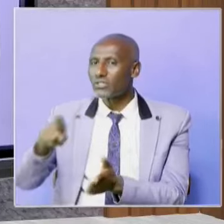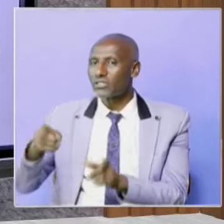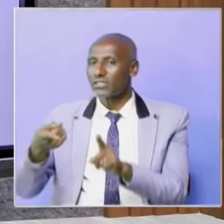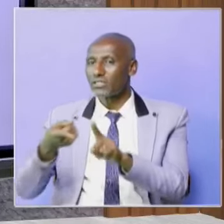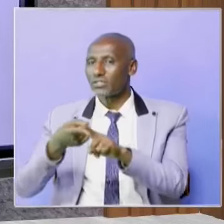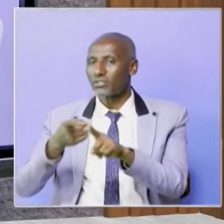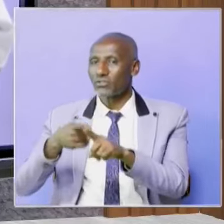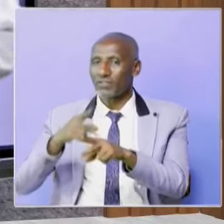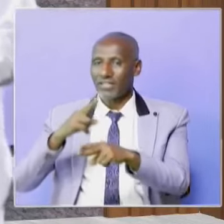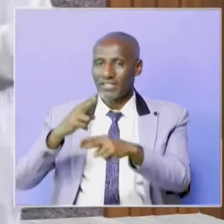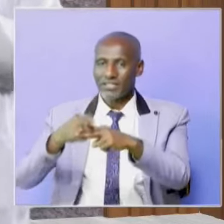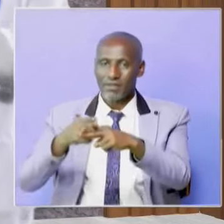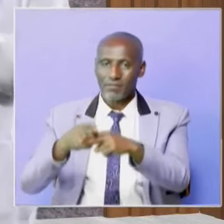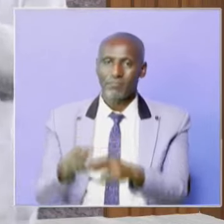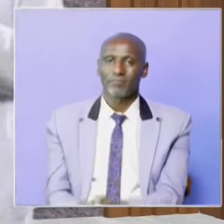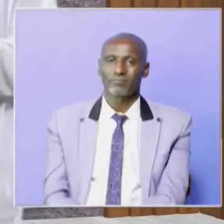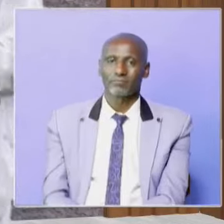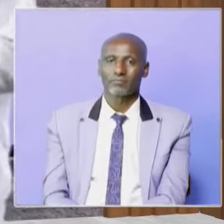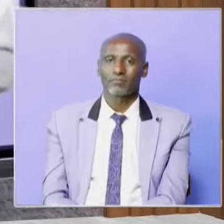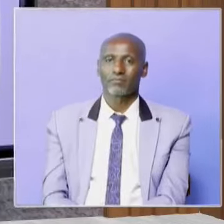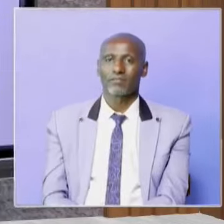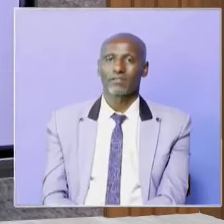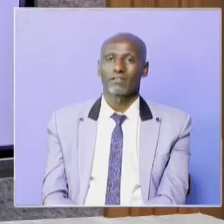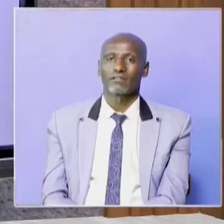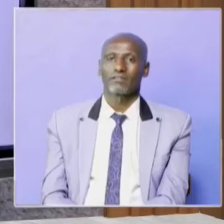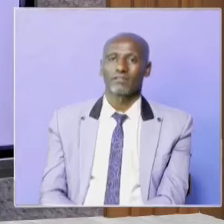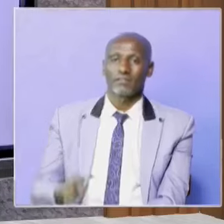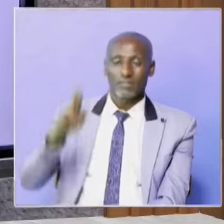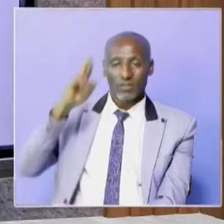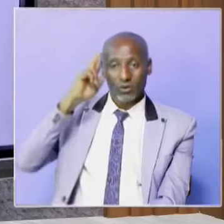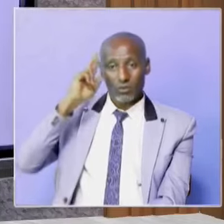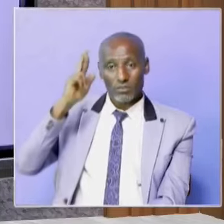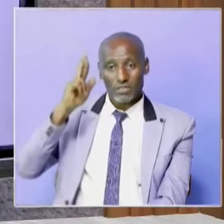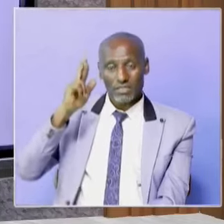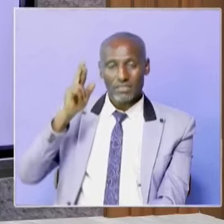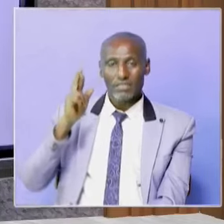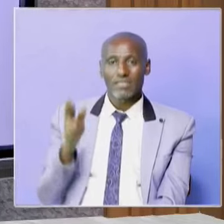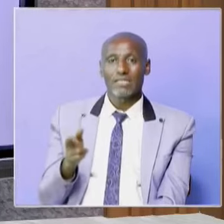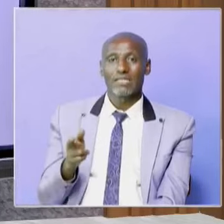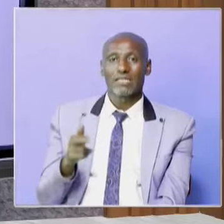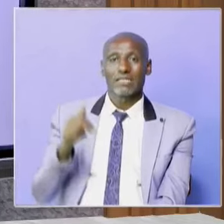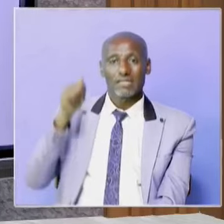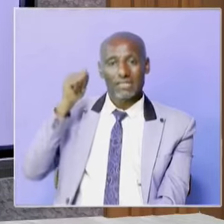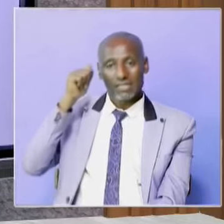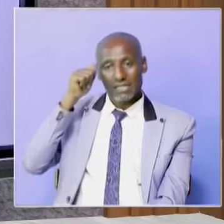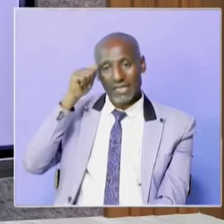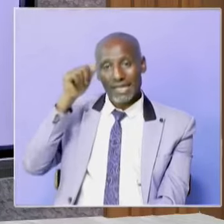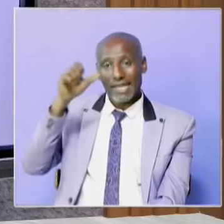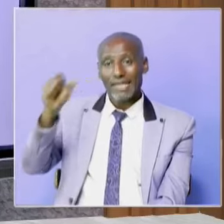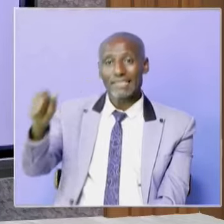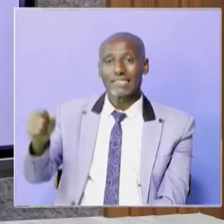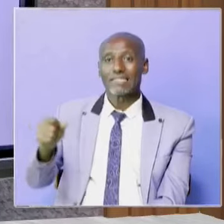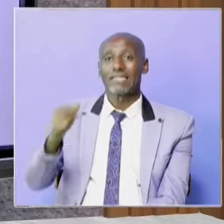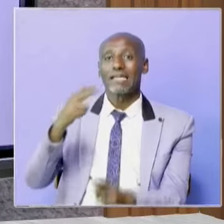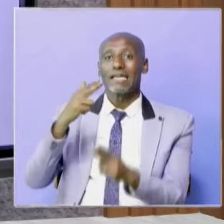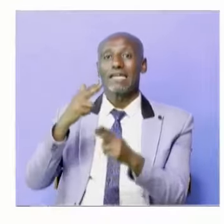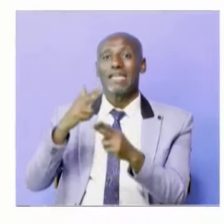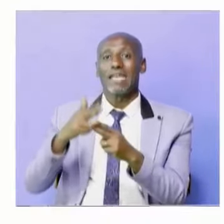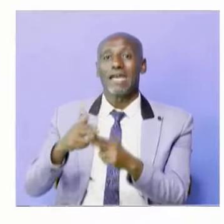name? What is your friend's name? Robson could say what?